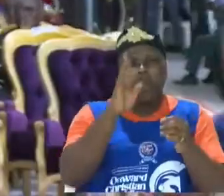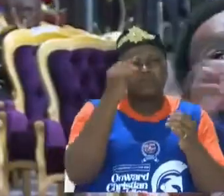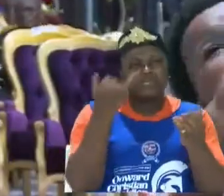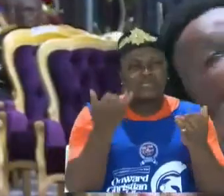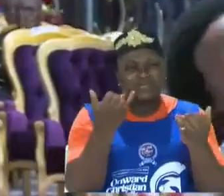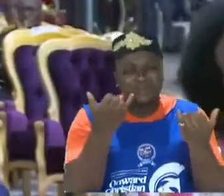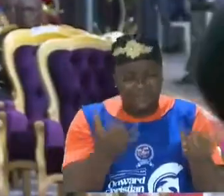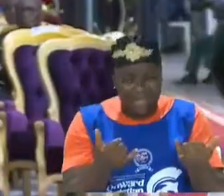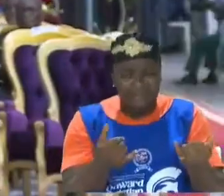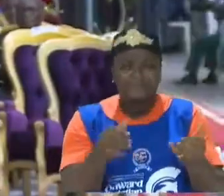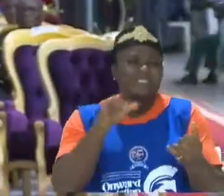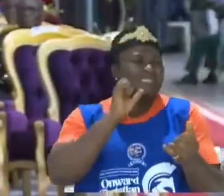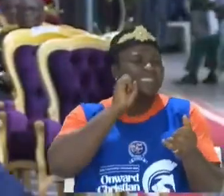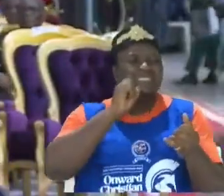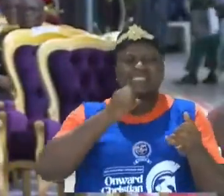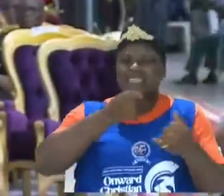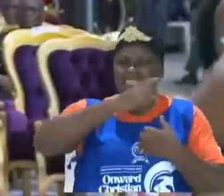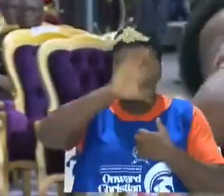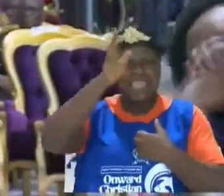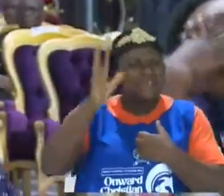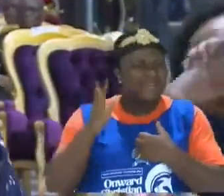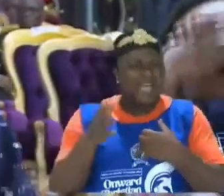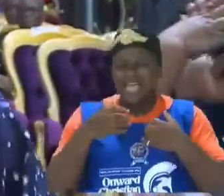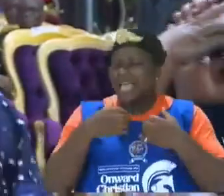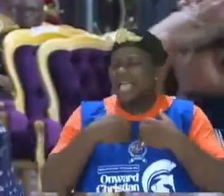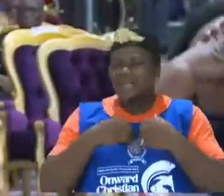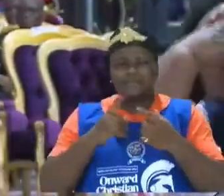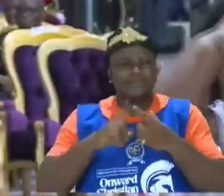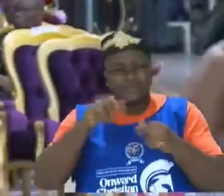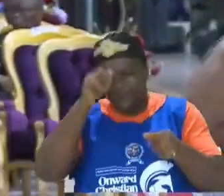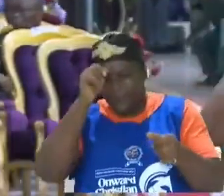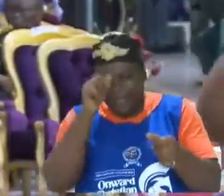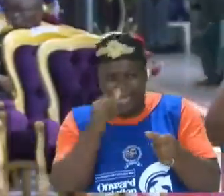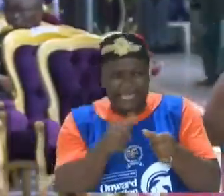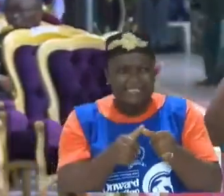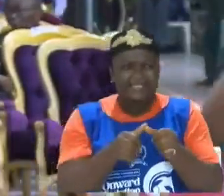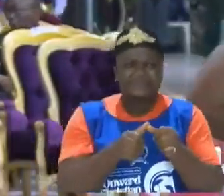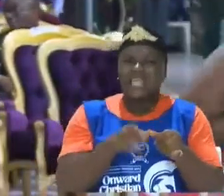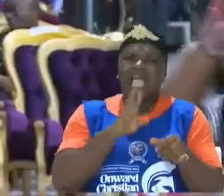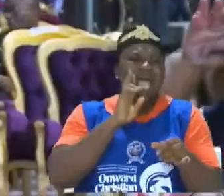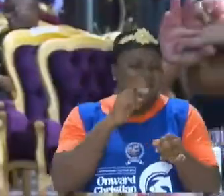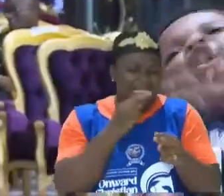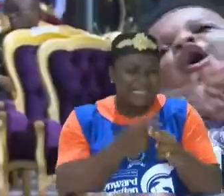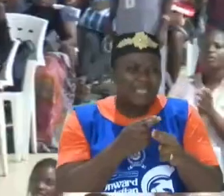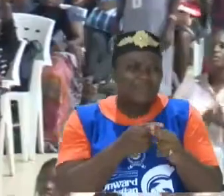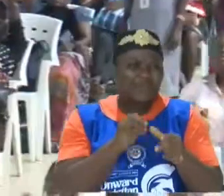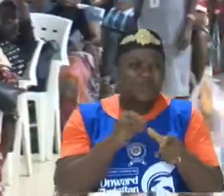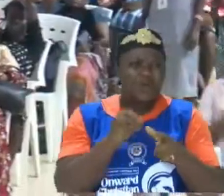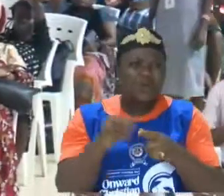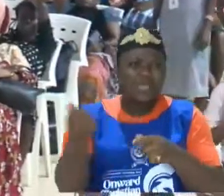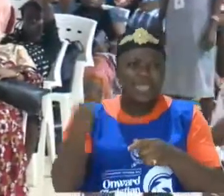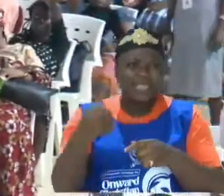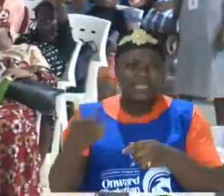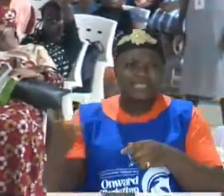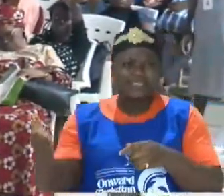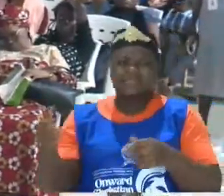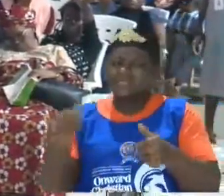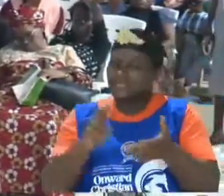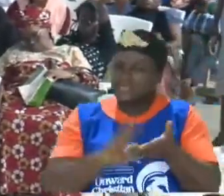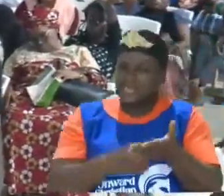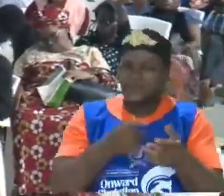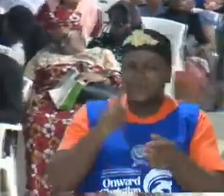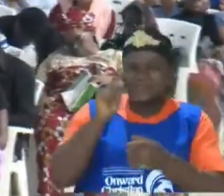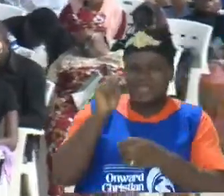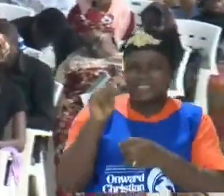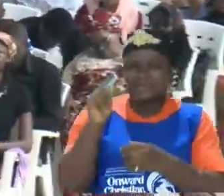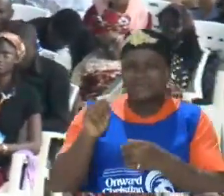up to today, she has never had to forget her name or anything. The second testimony,